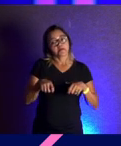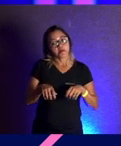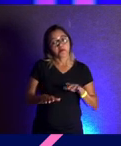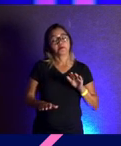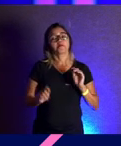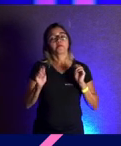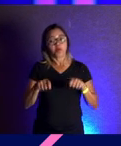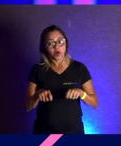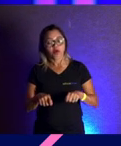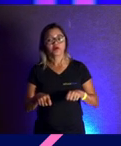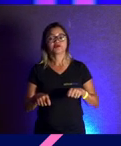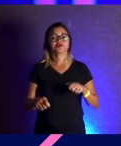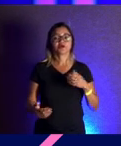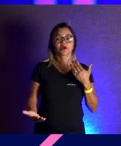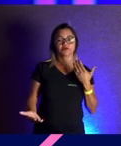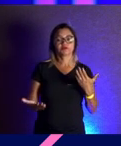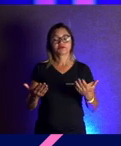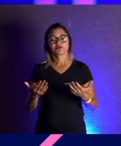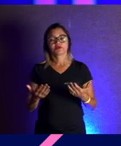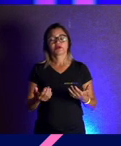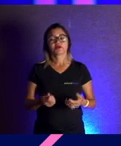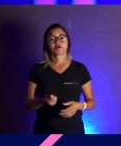number 10 divided by